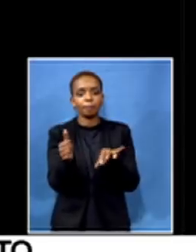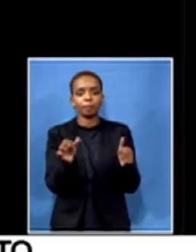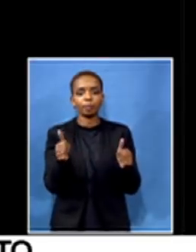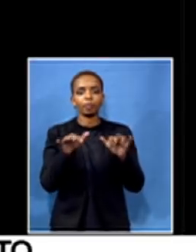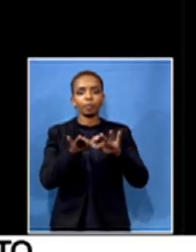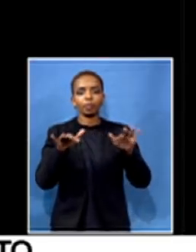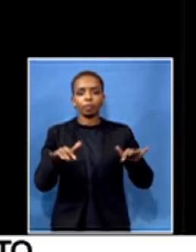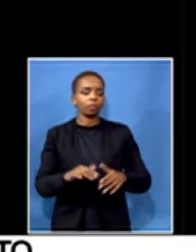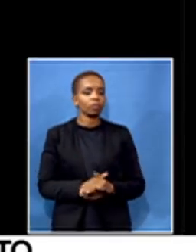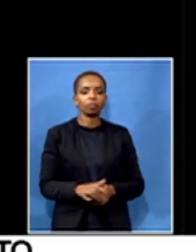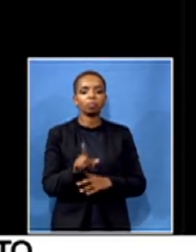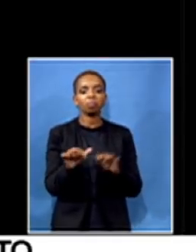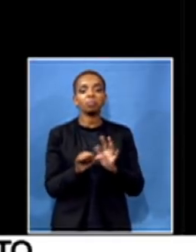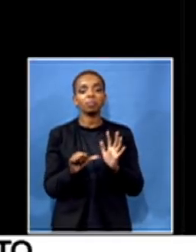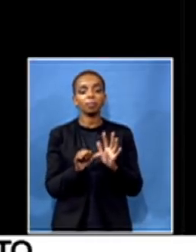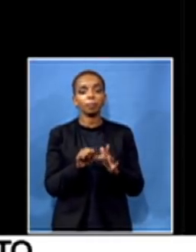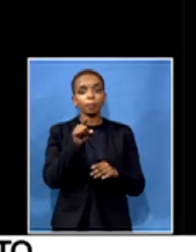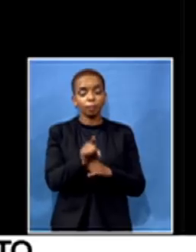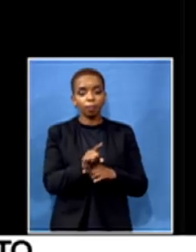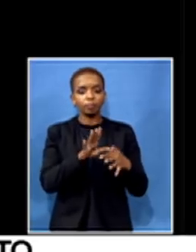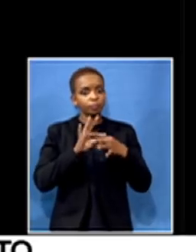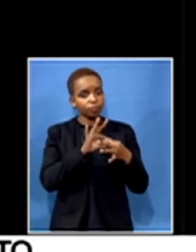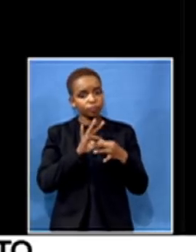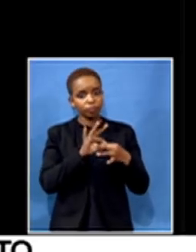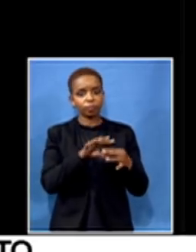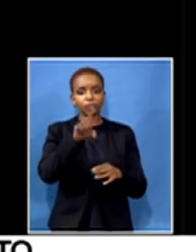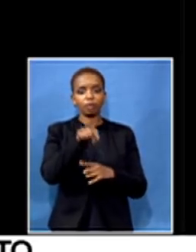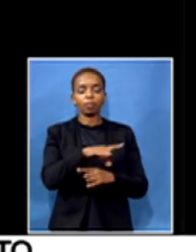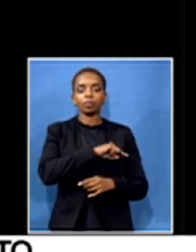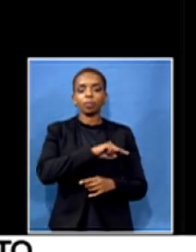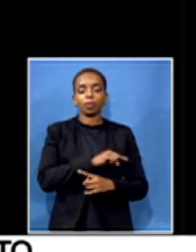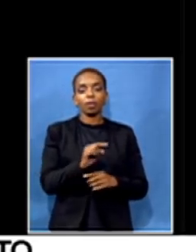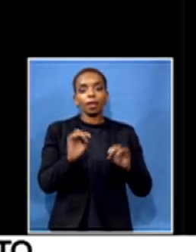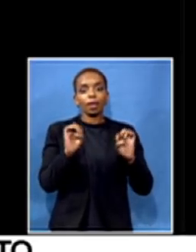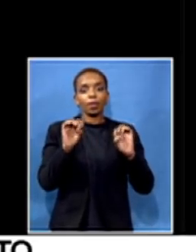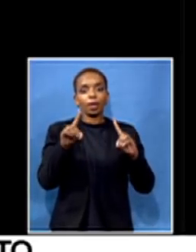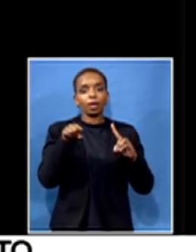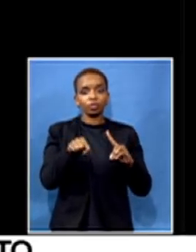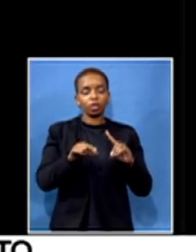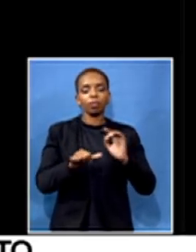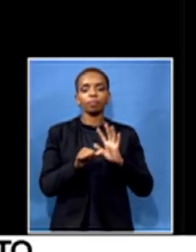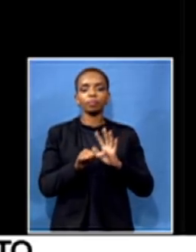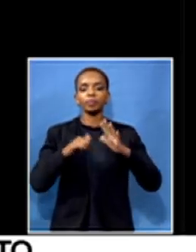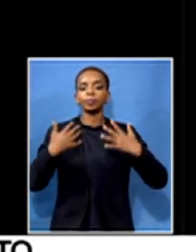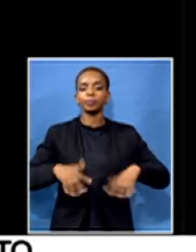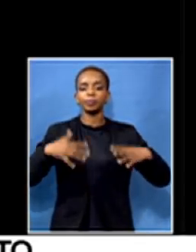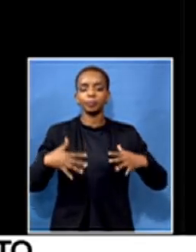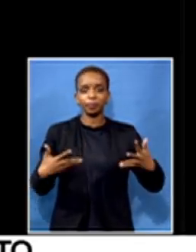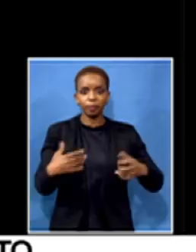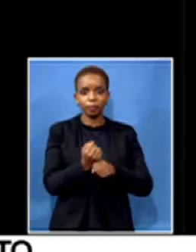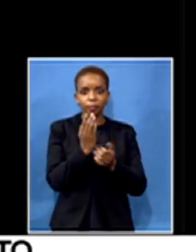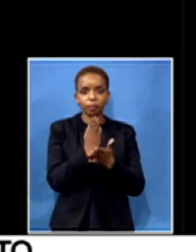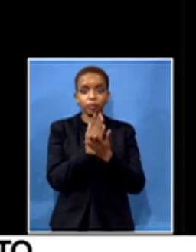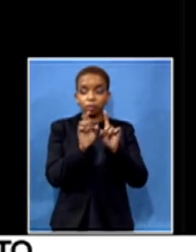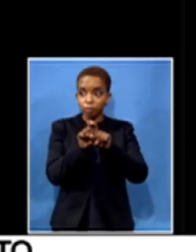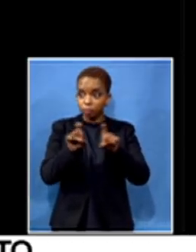And that's why I think I agree with those who have said education is going to be very important, that we ensure that all the people understand that it's not a punishment.